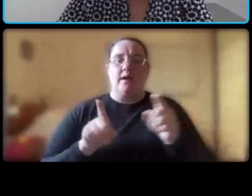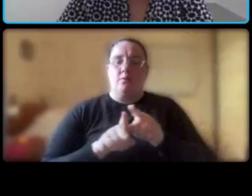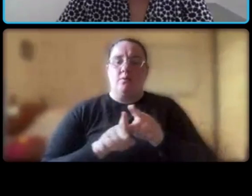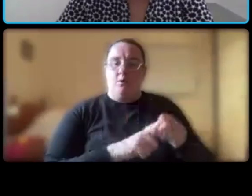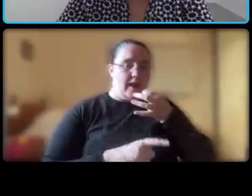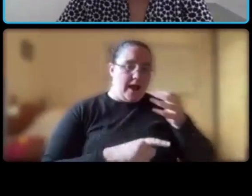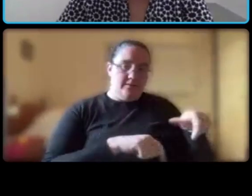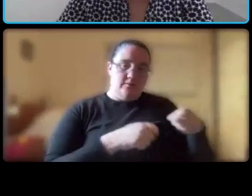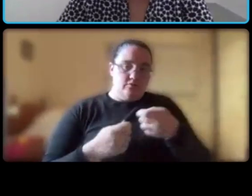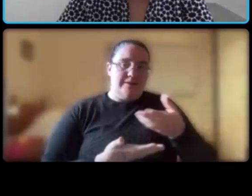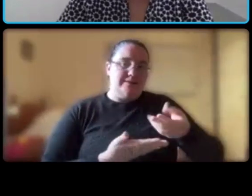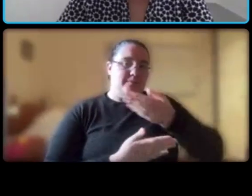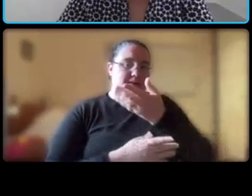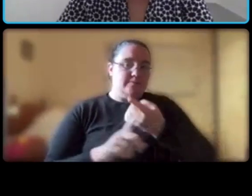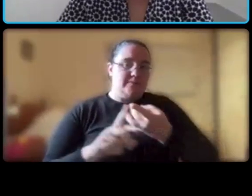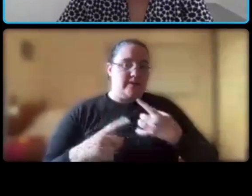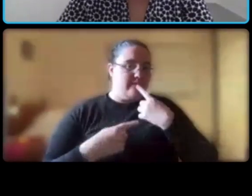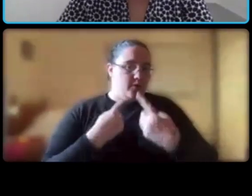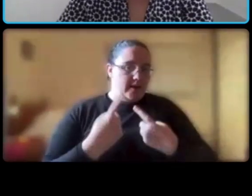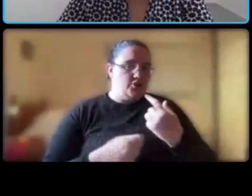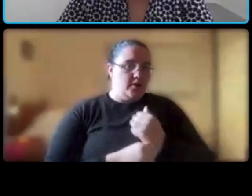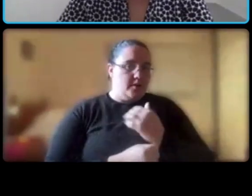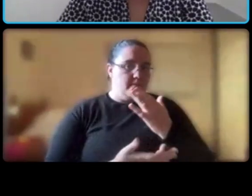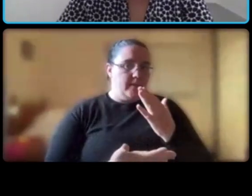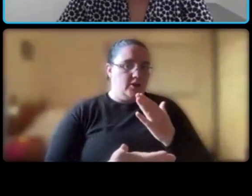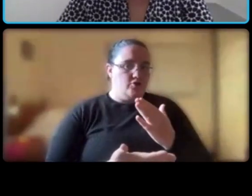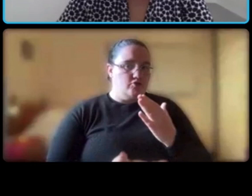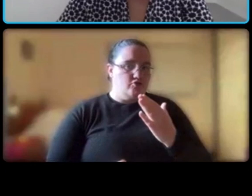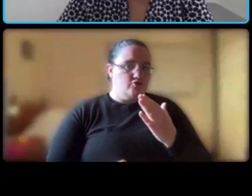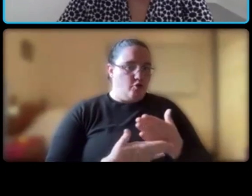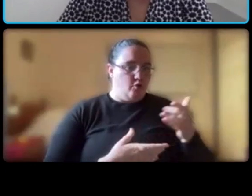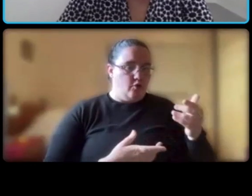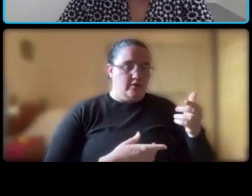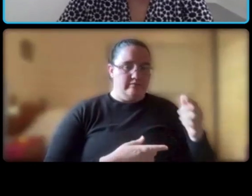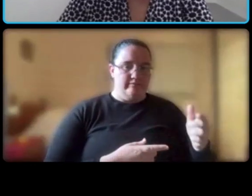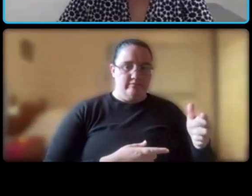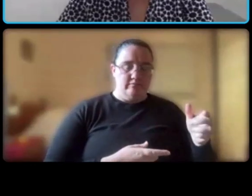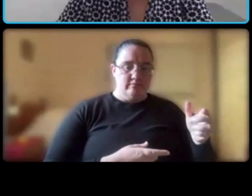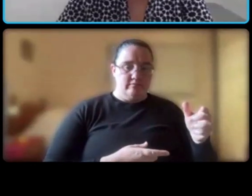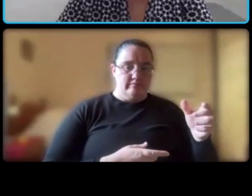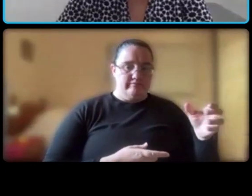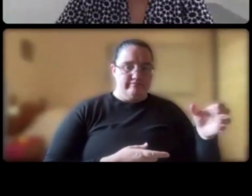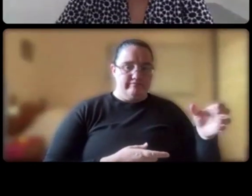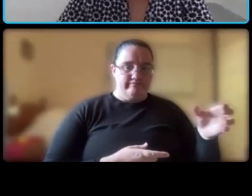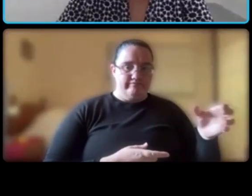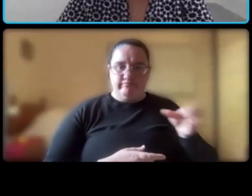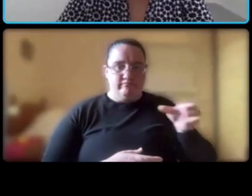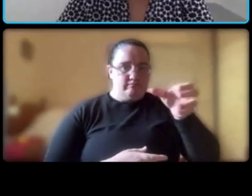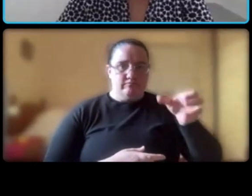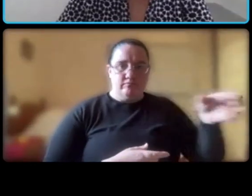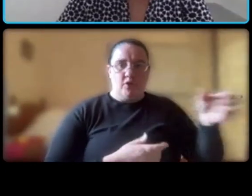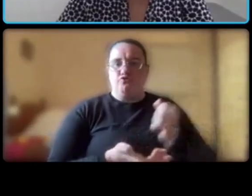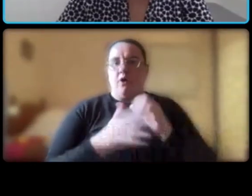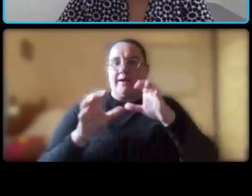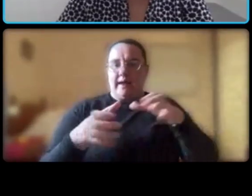specific information to ensure that they are deemed into the appropriate registration category or categories. Both the regulator and